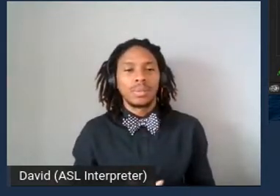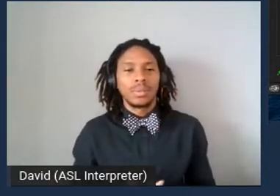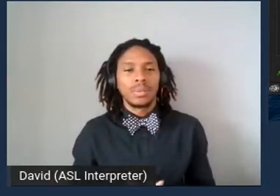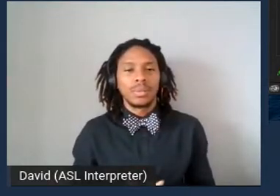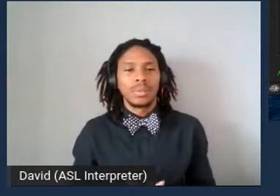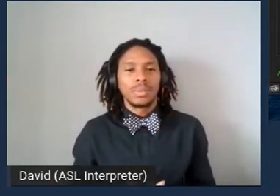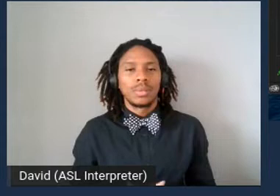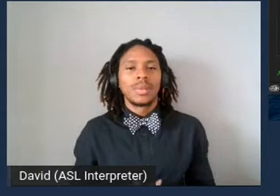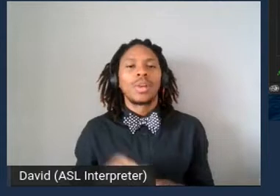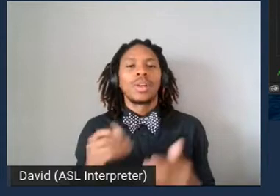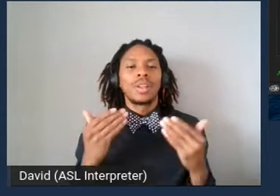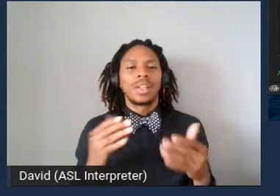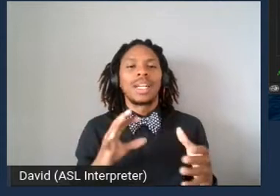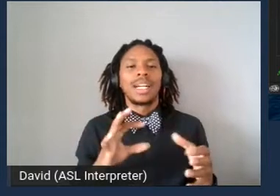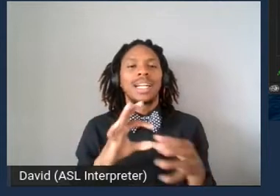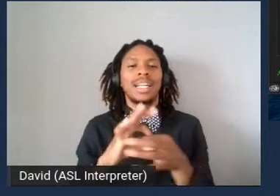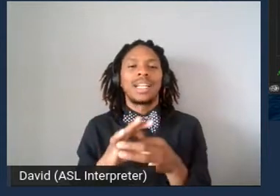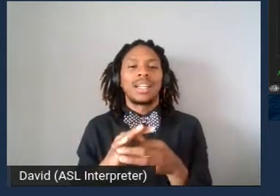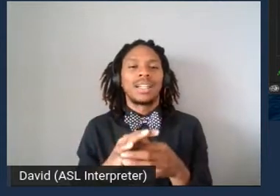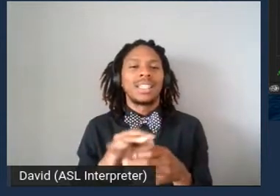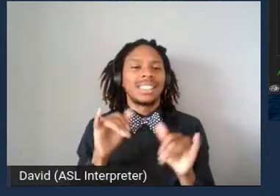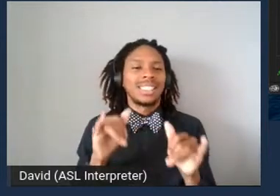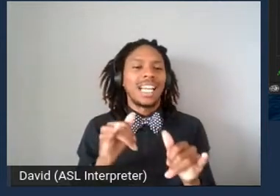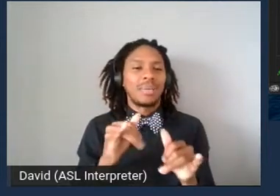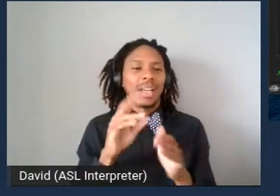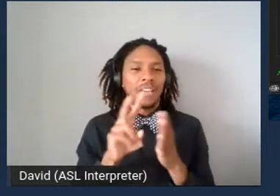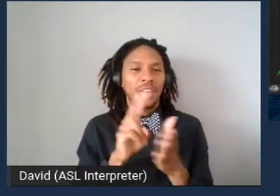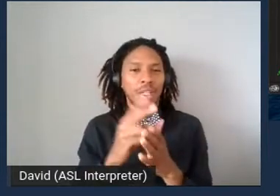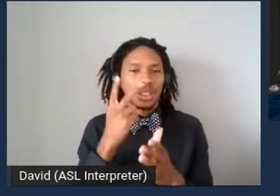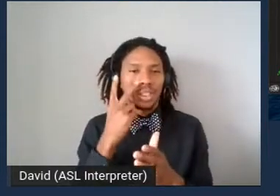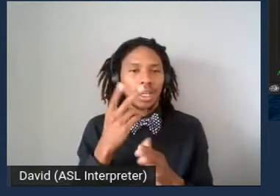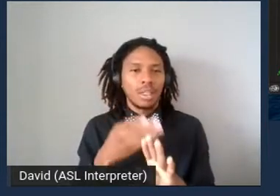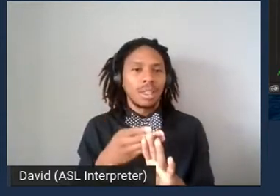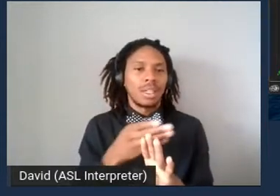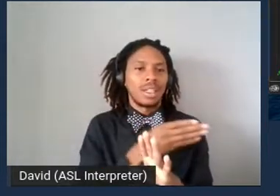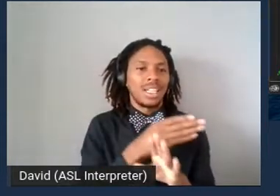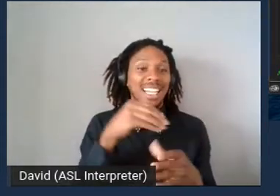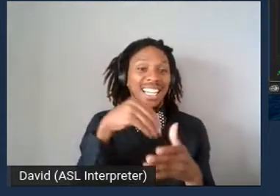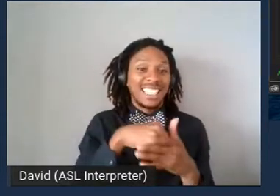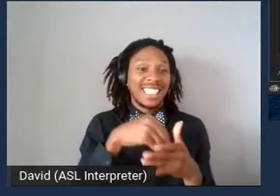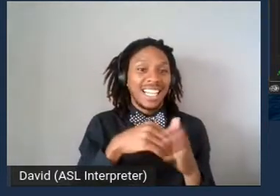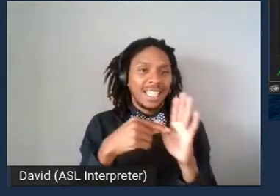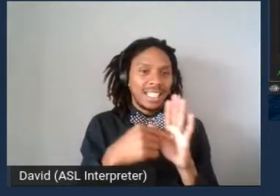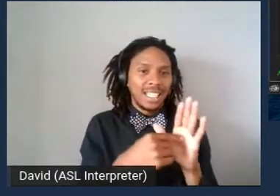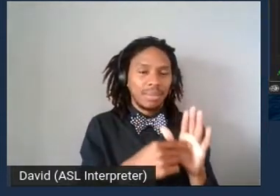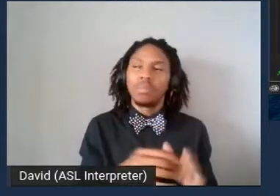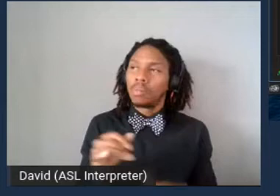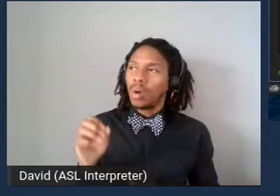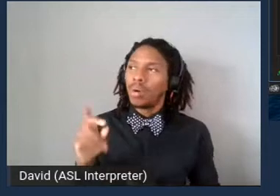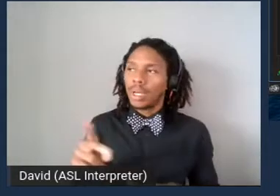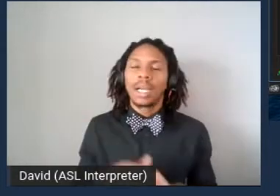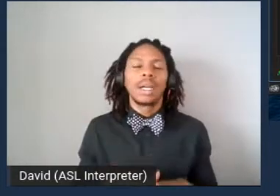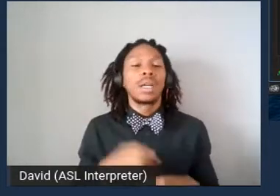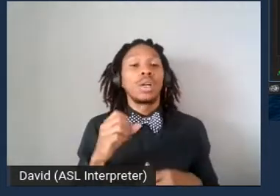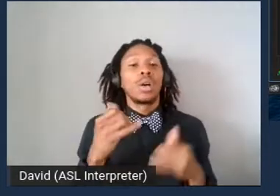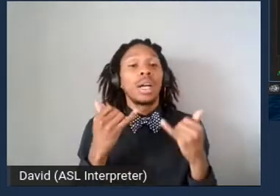So here we go, connect it to the same video that you saw inside of the demo. Okay. And so now if you look here, I have all of